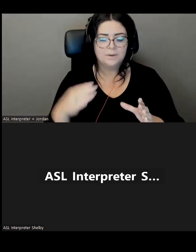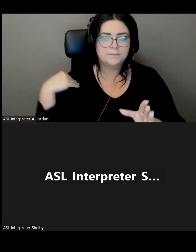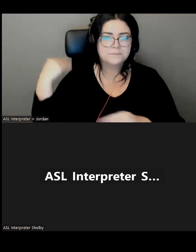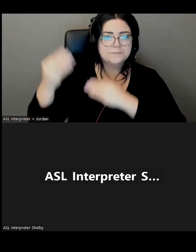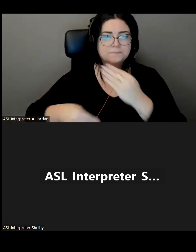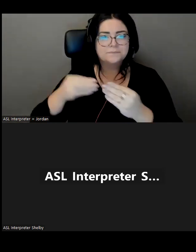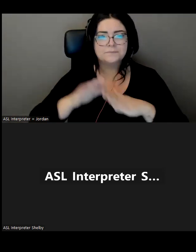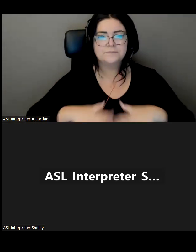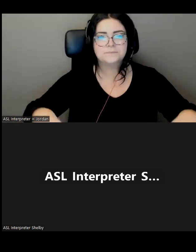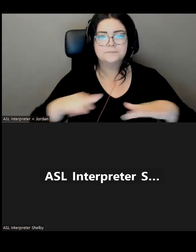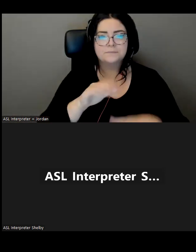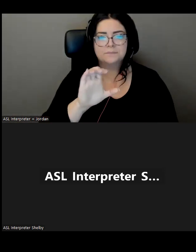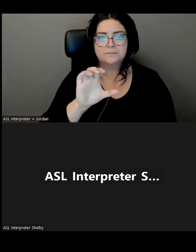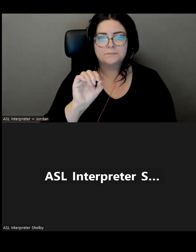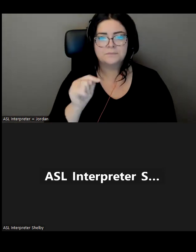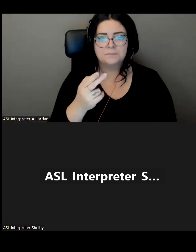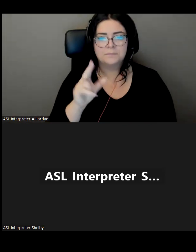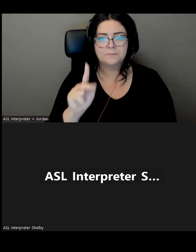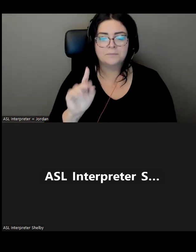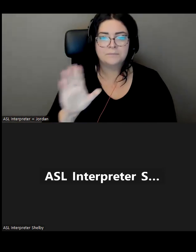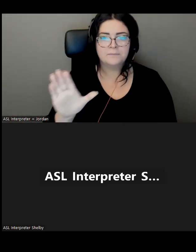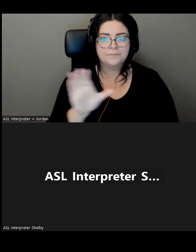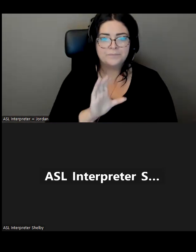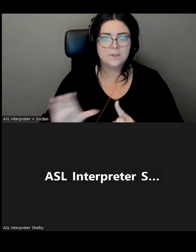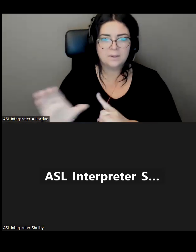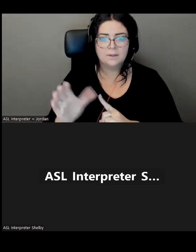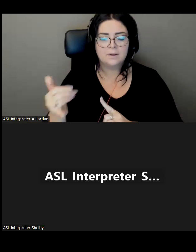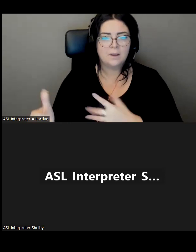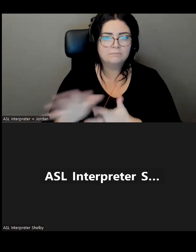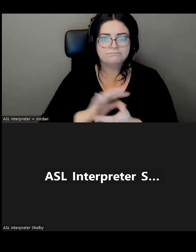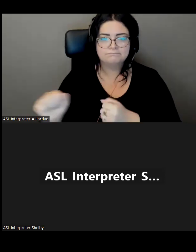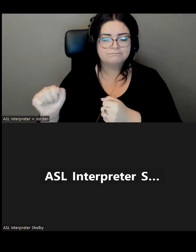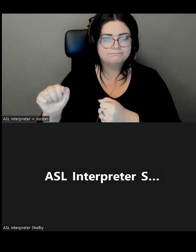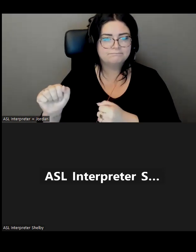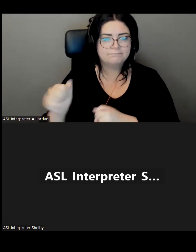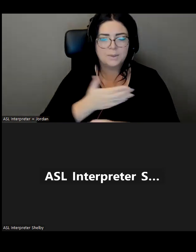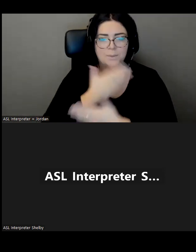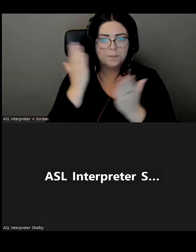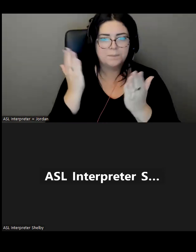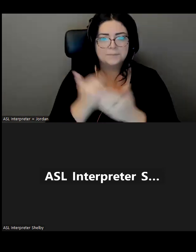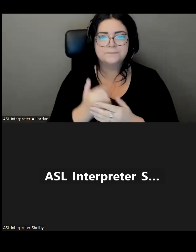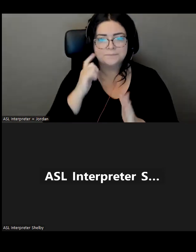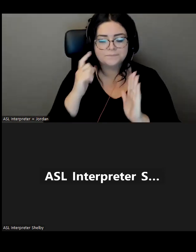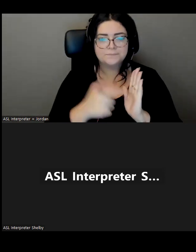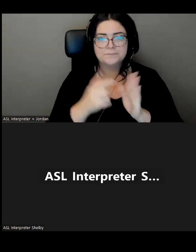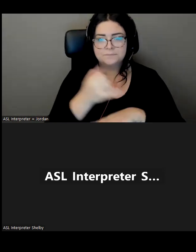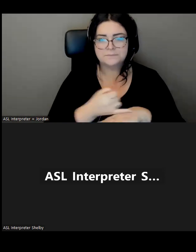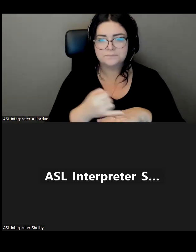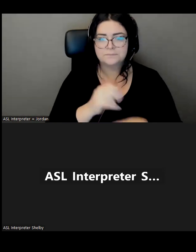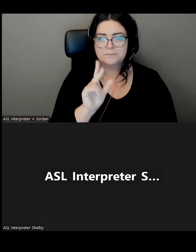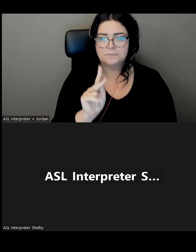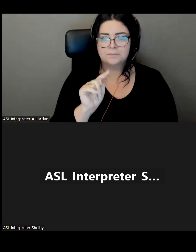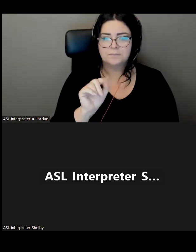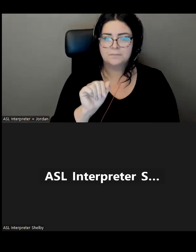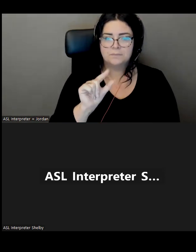ancestral homelands of the Beothuk, whose cultures has now been erased forever. We also acknowledge the island of